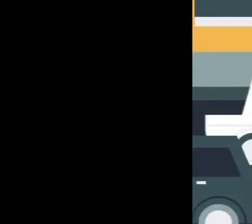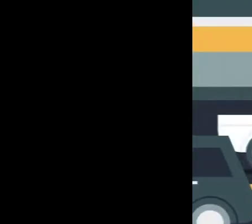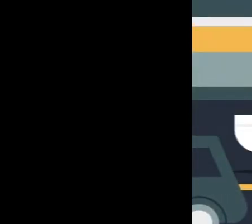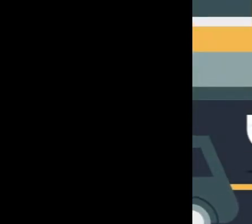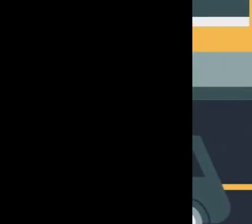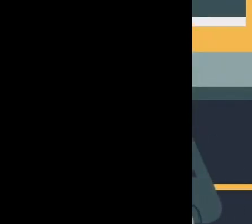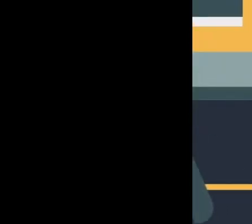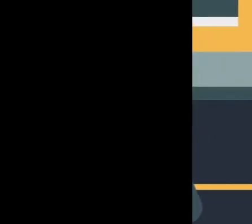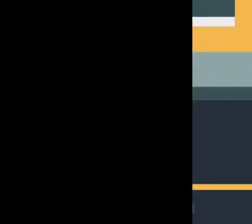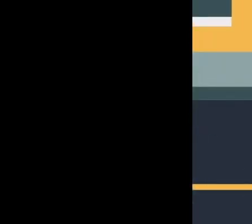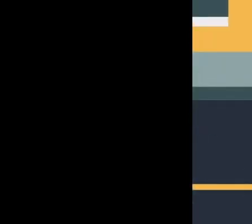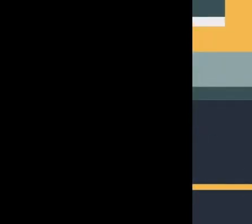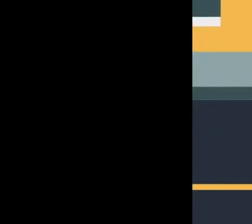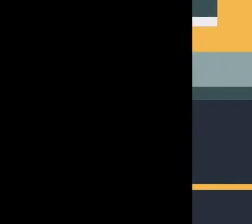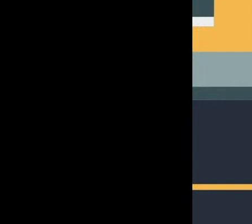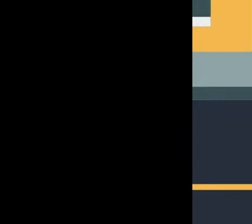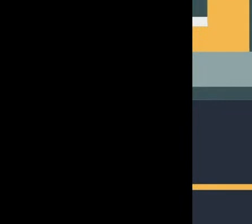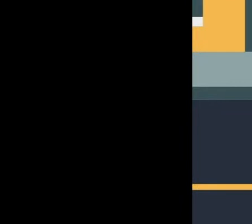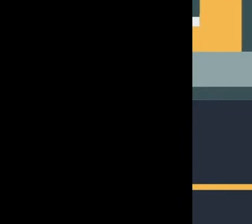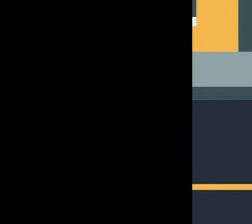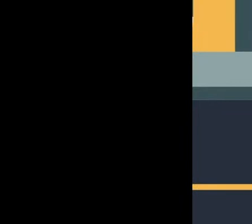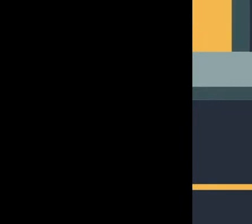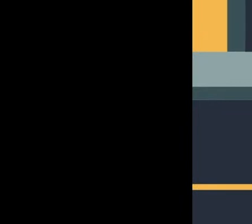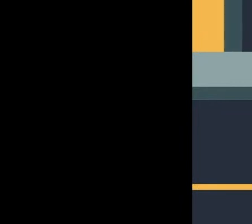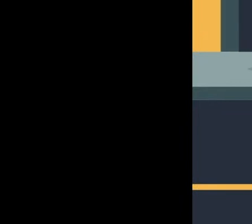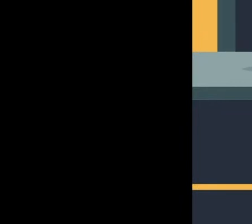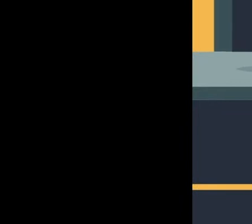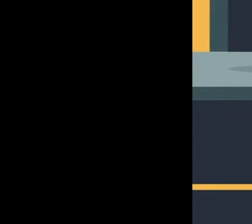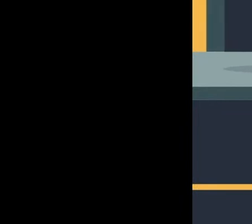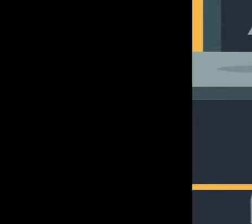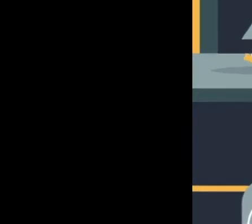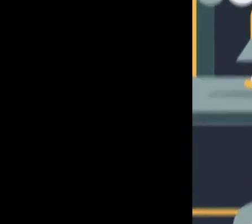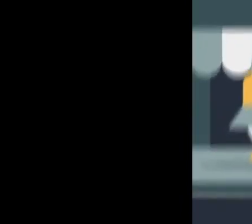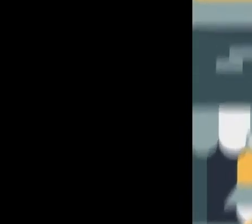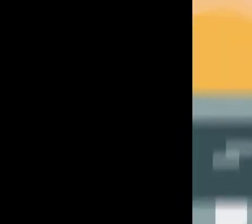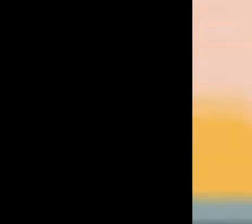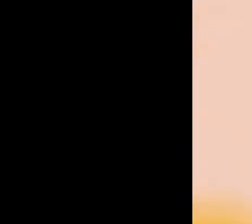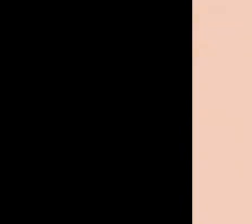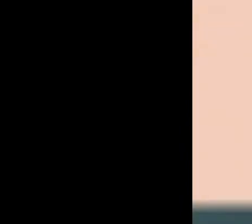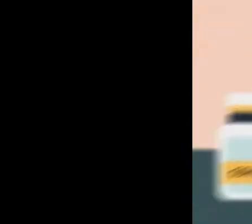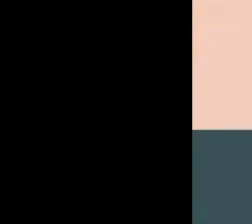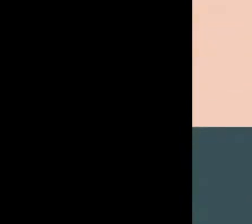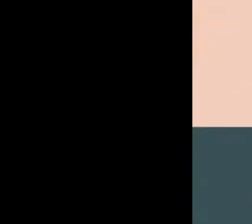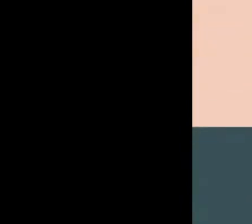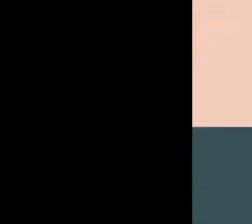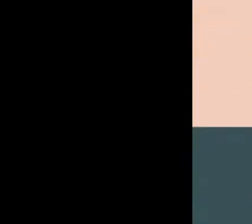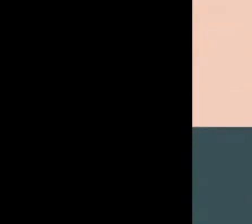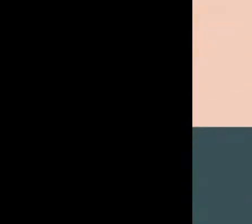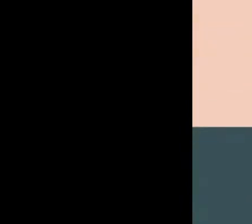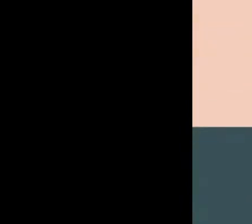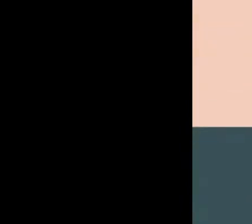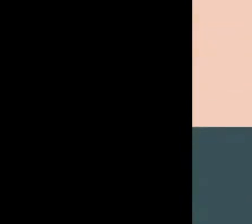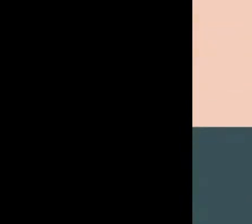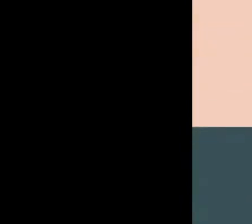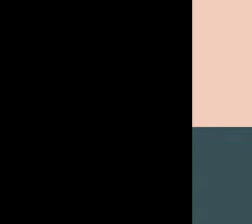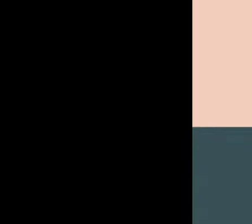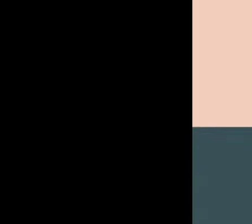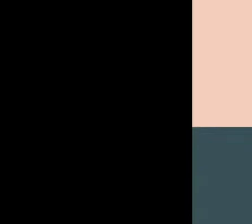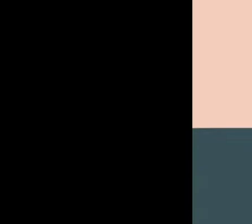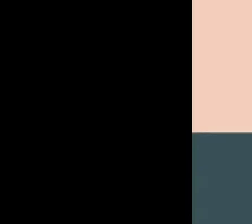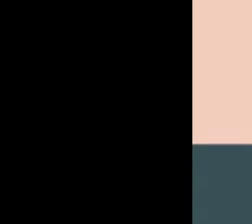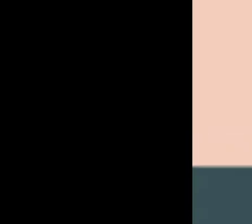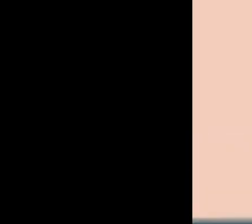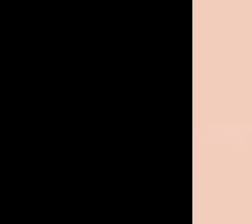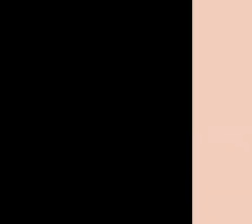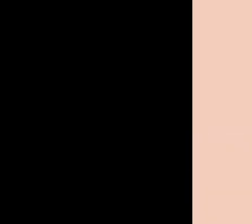and effective vaccine will bring us one step closer to the widespread and long-term management of COVID-19. When a vaccine is ready, Canada